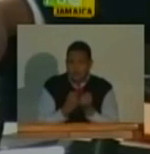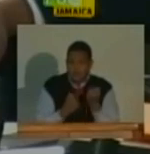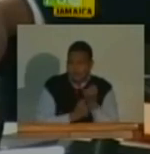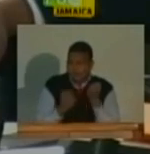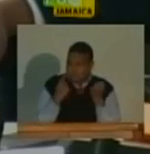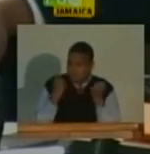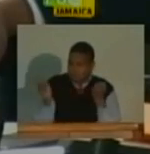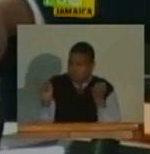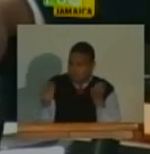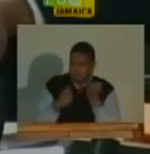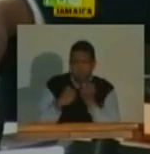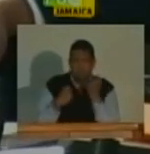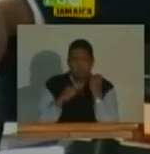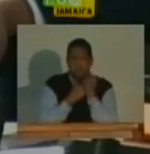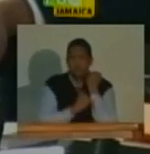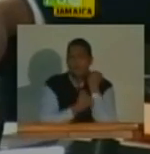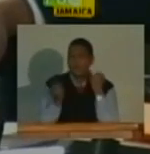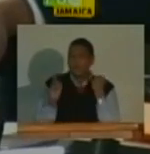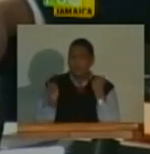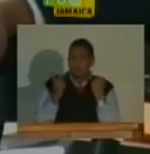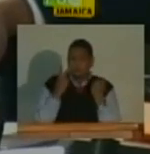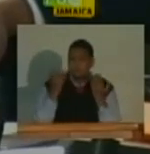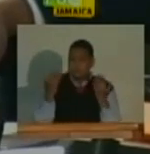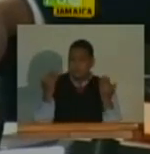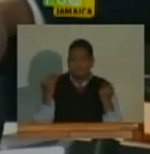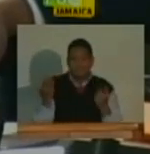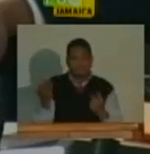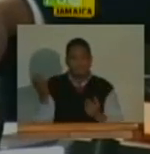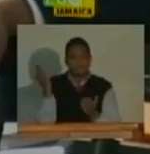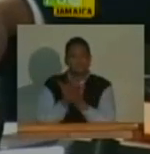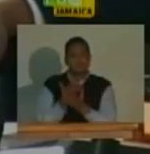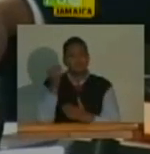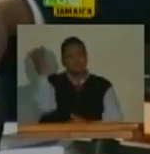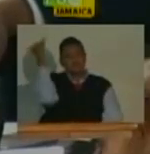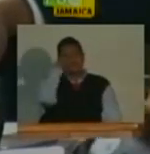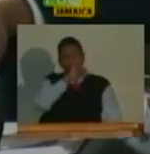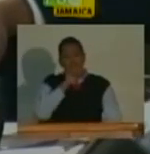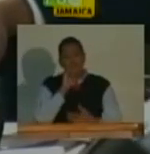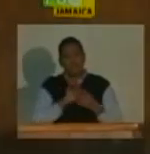What support are you giving them? What the nonsense about support?